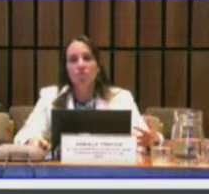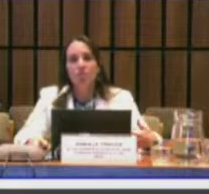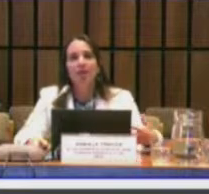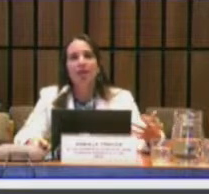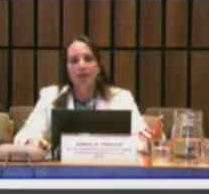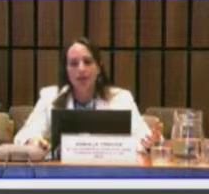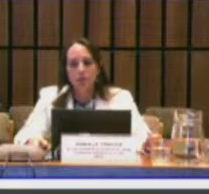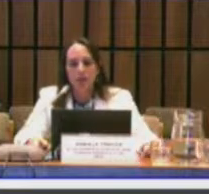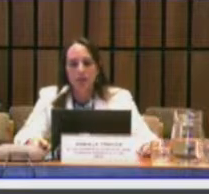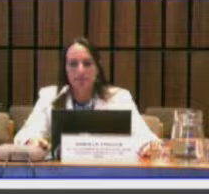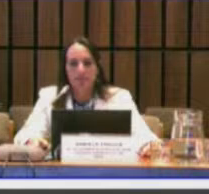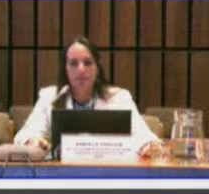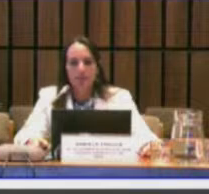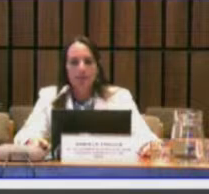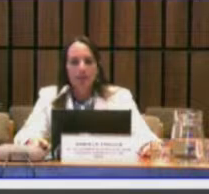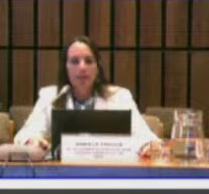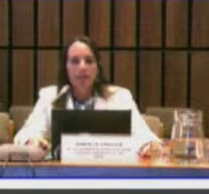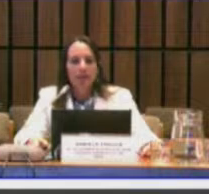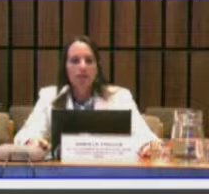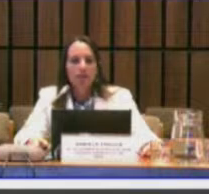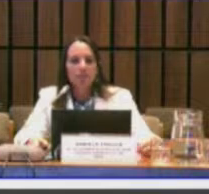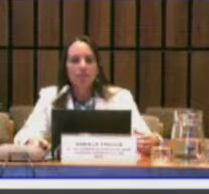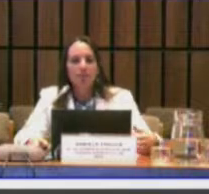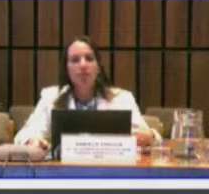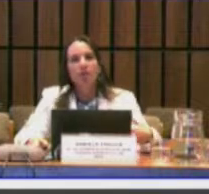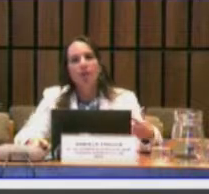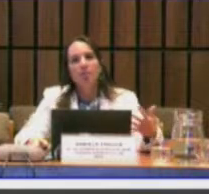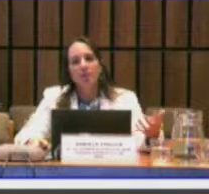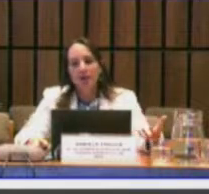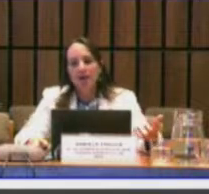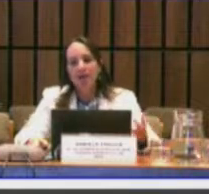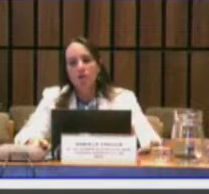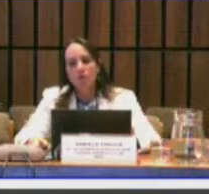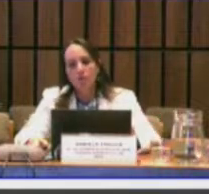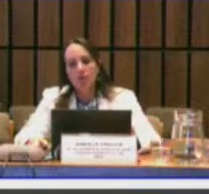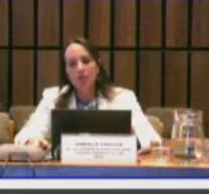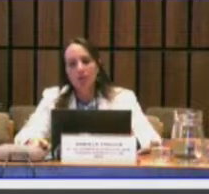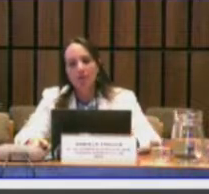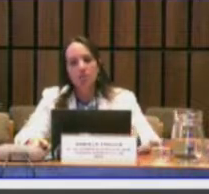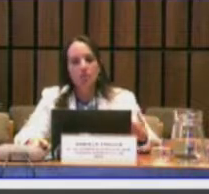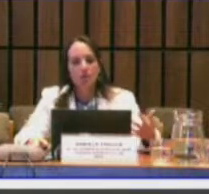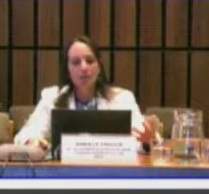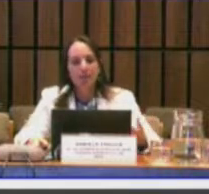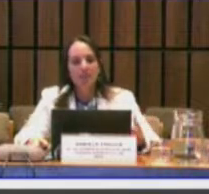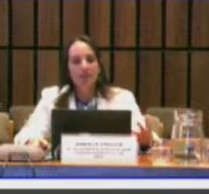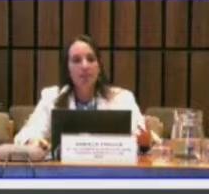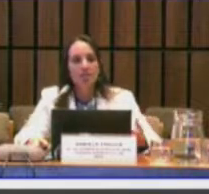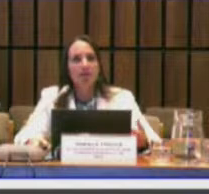with socio-economic segregation of schools. In the region, going to a